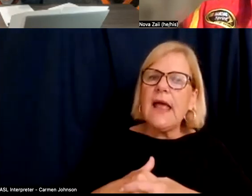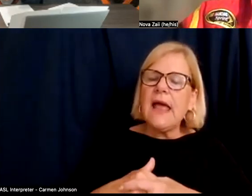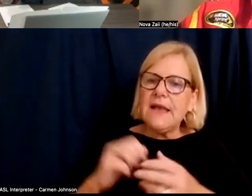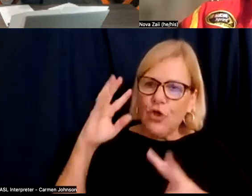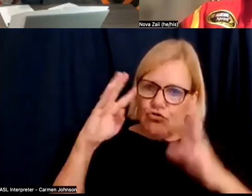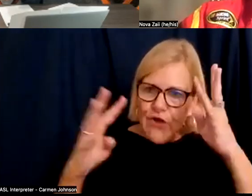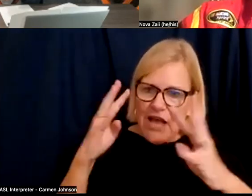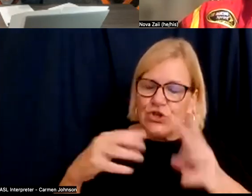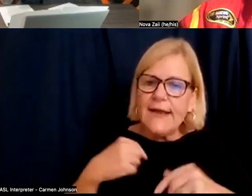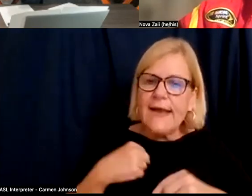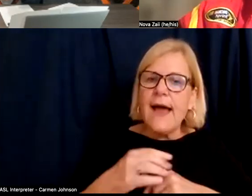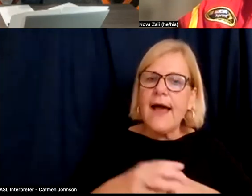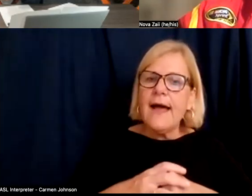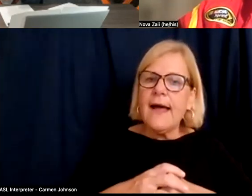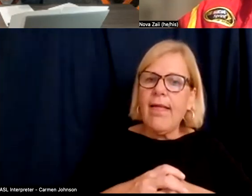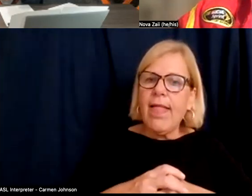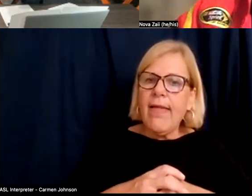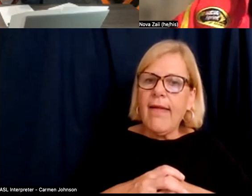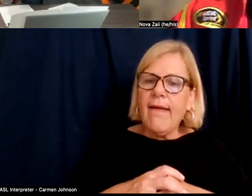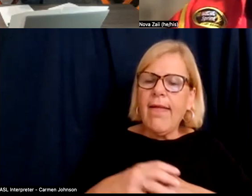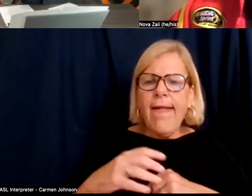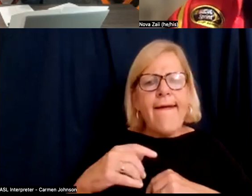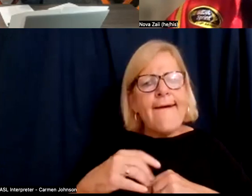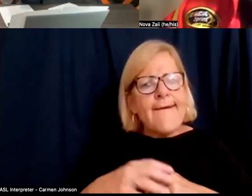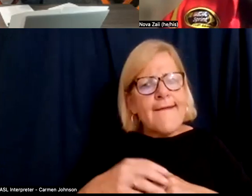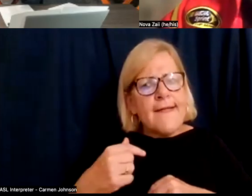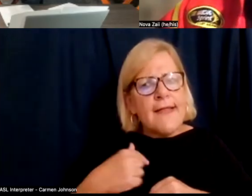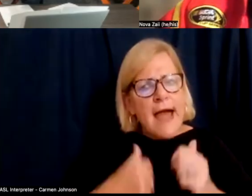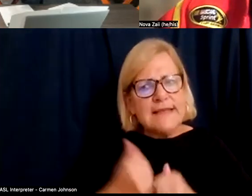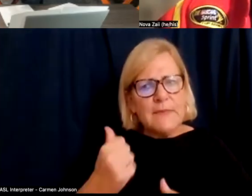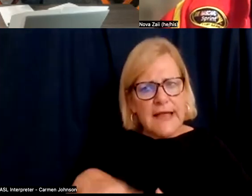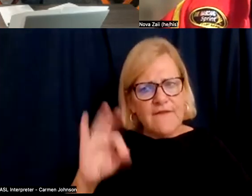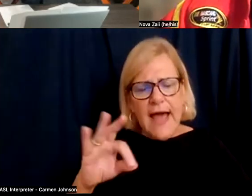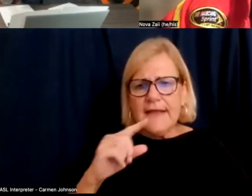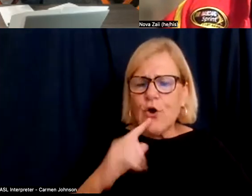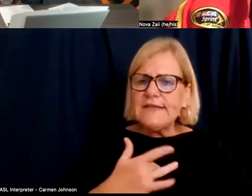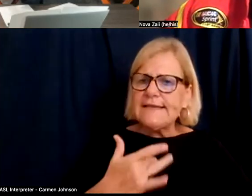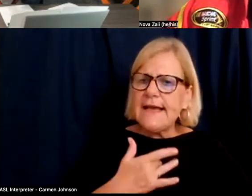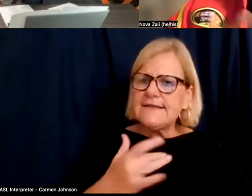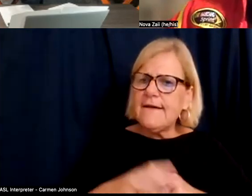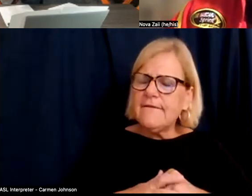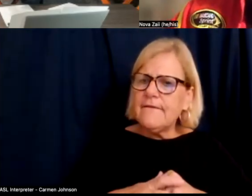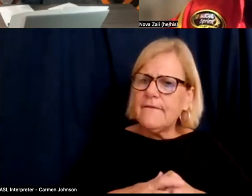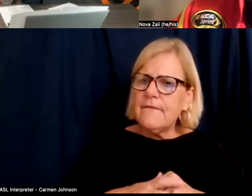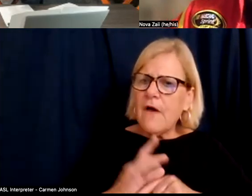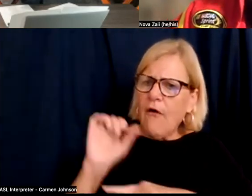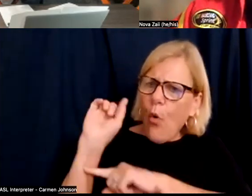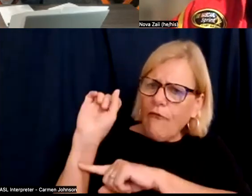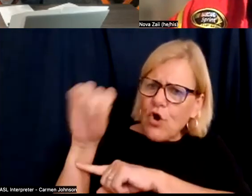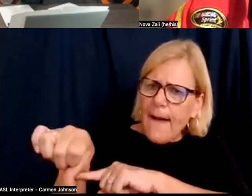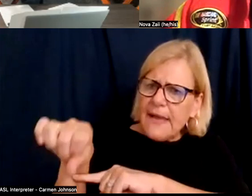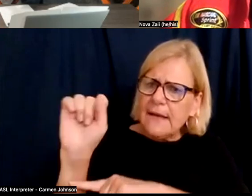creation. And yeah, I typically find that there's this sense of overcoming